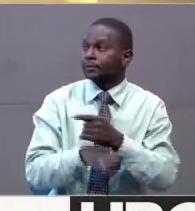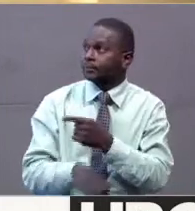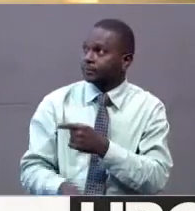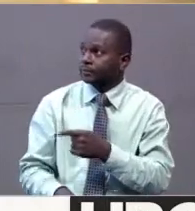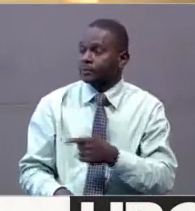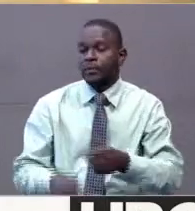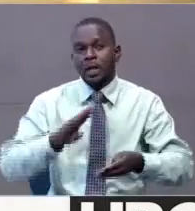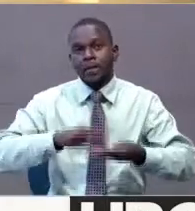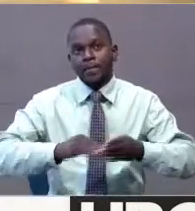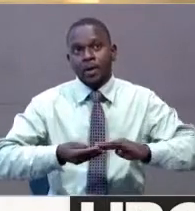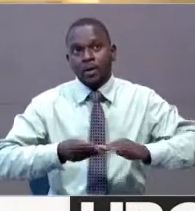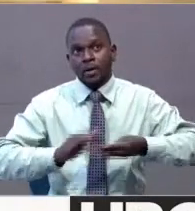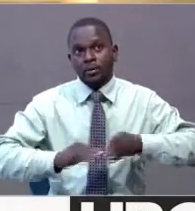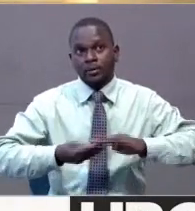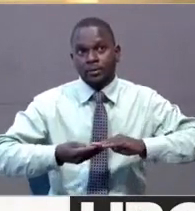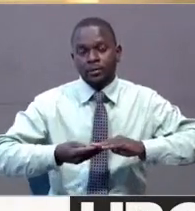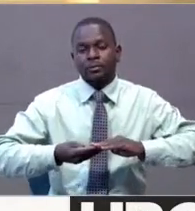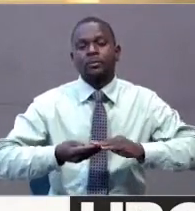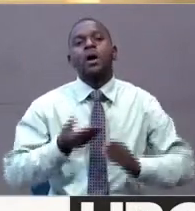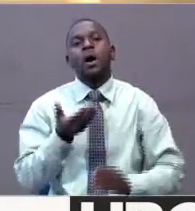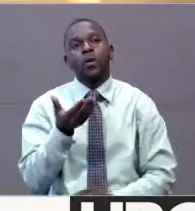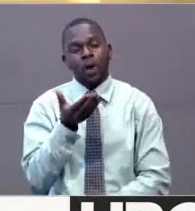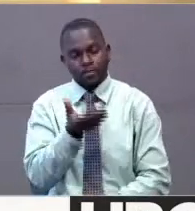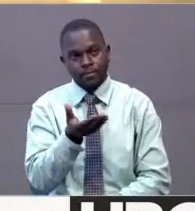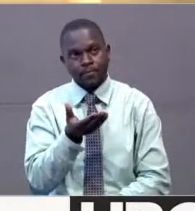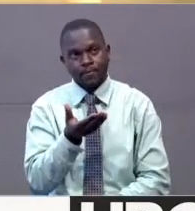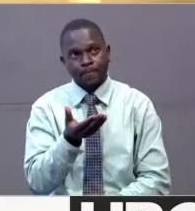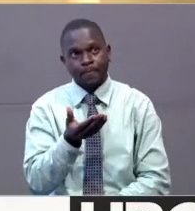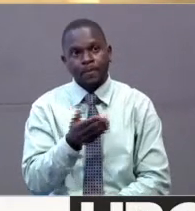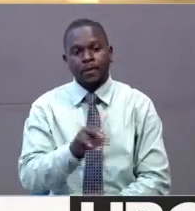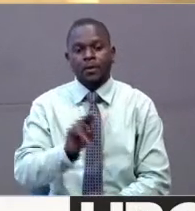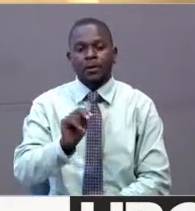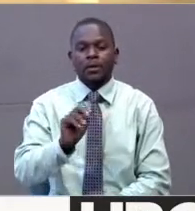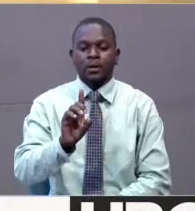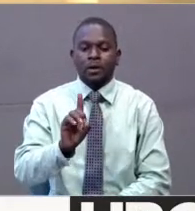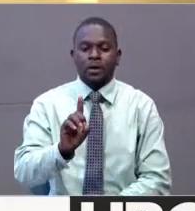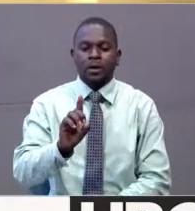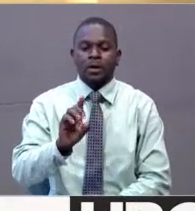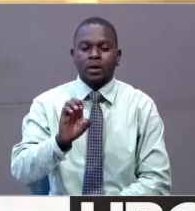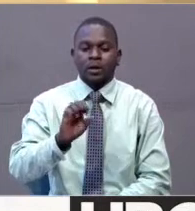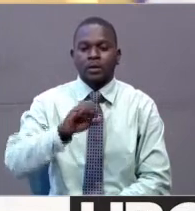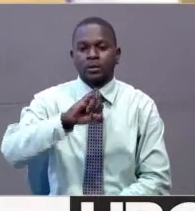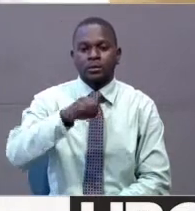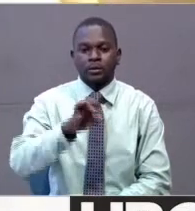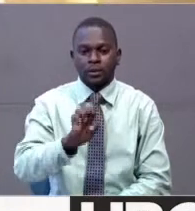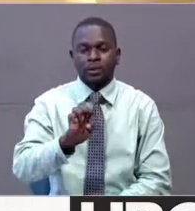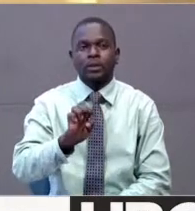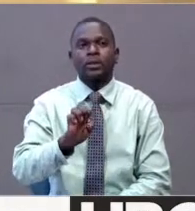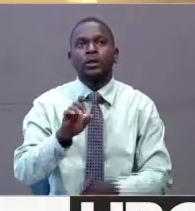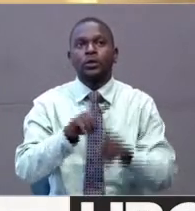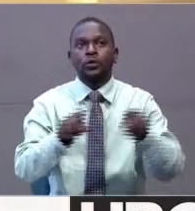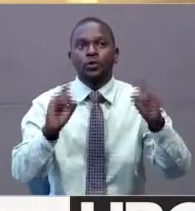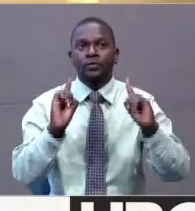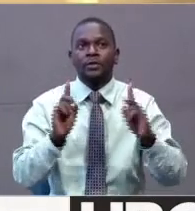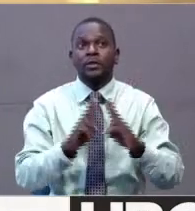This partnership we have with Ndeje University is going to be